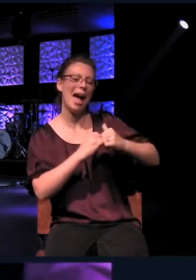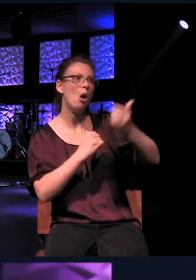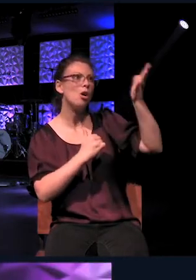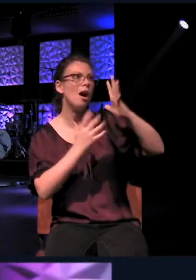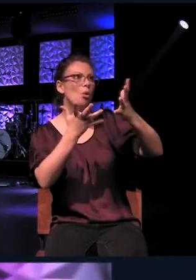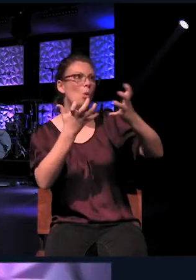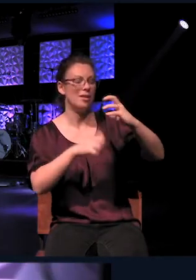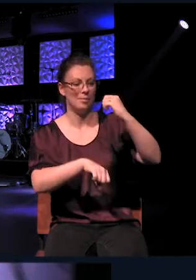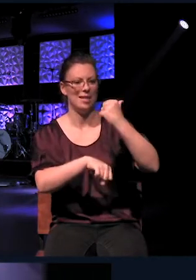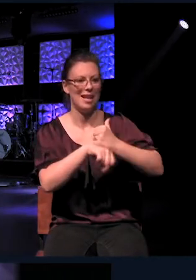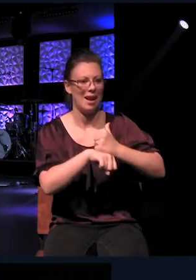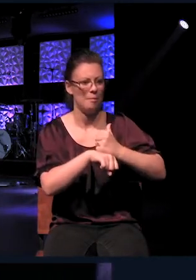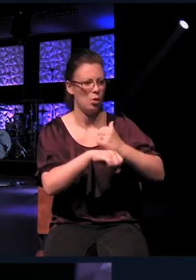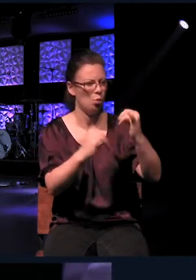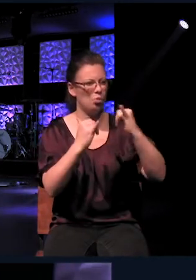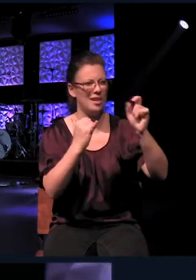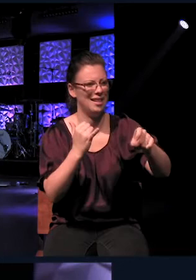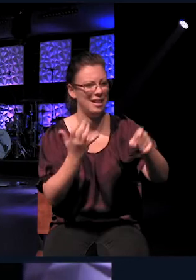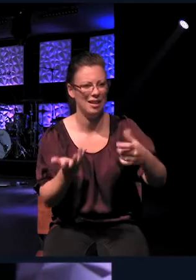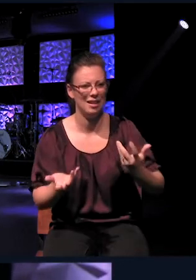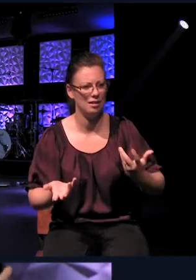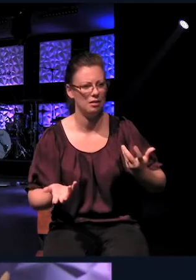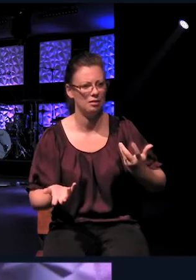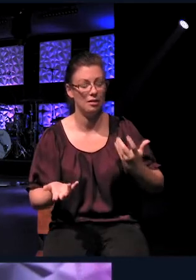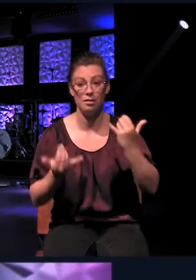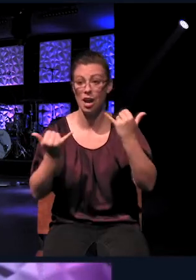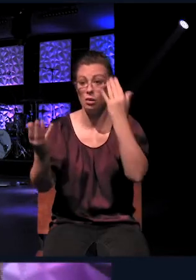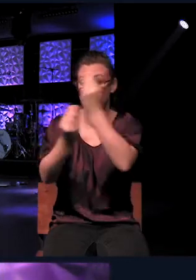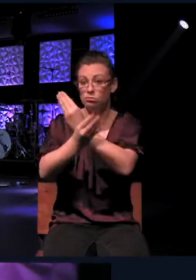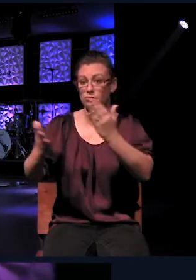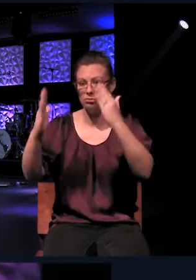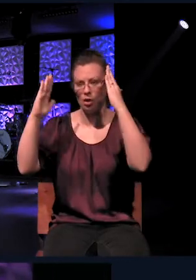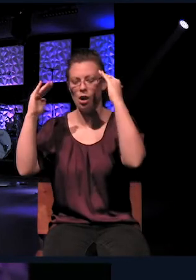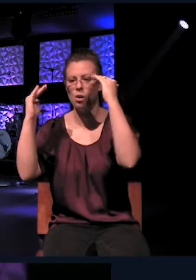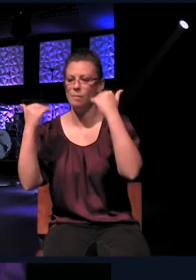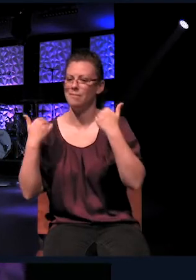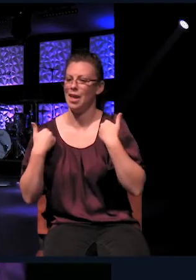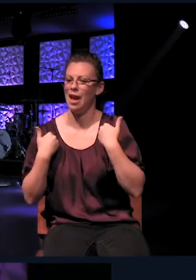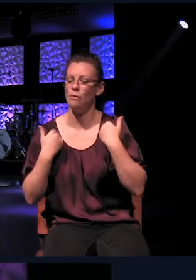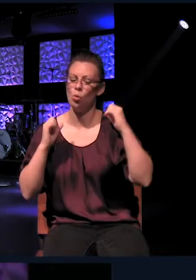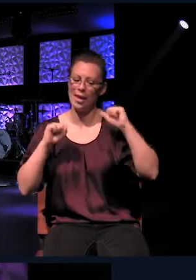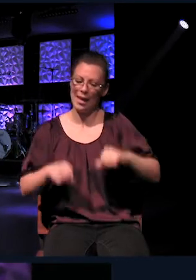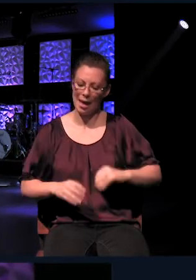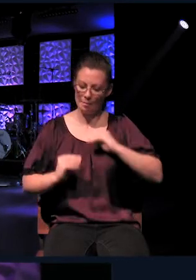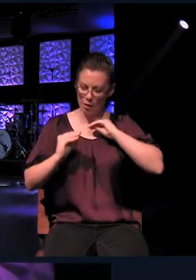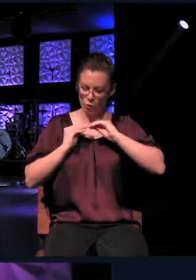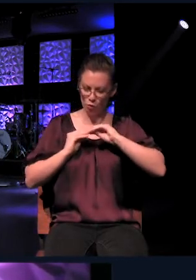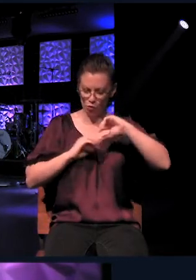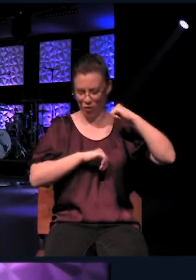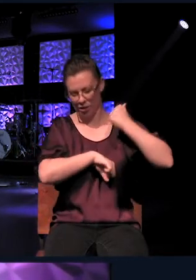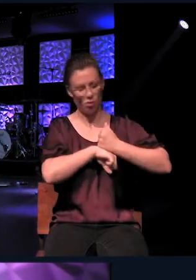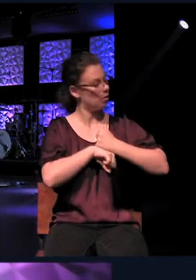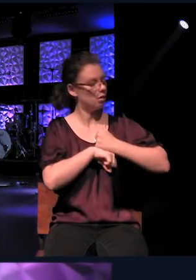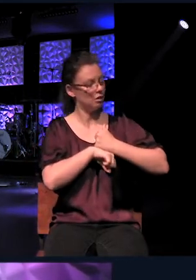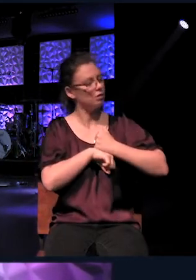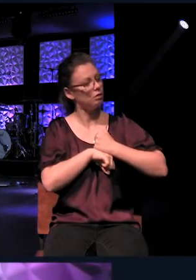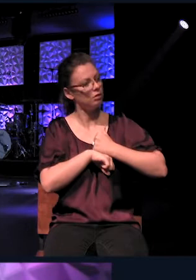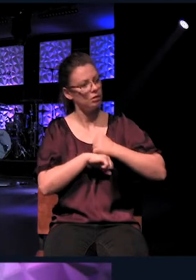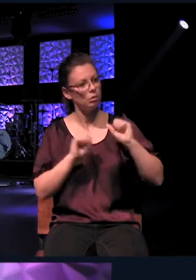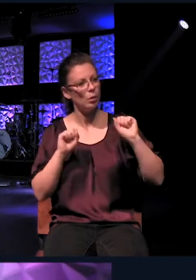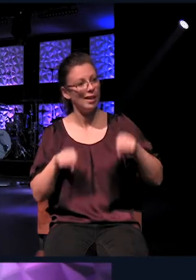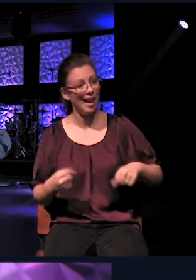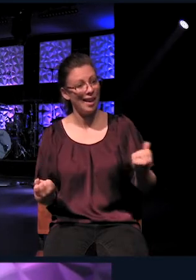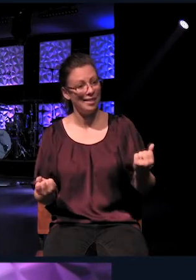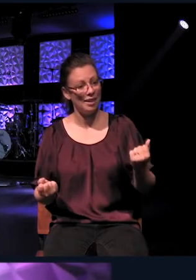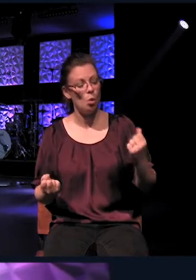hope. We can be restored back to the way that we were originally created to be. Joy is my